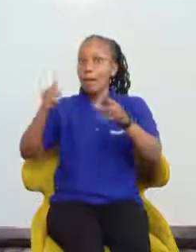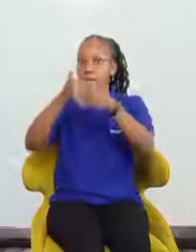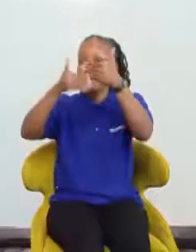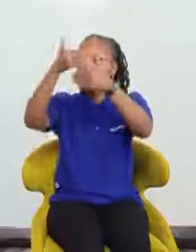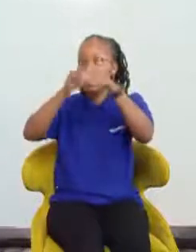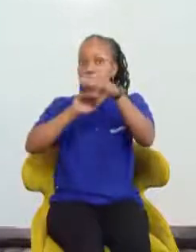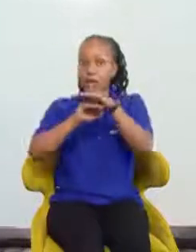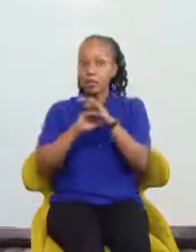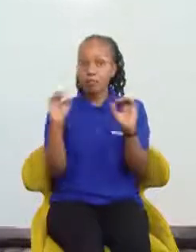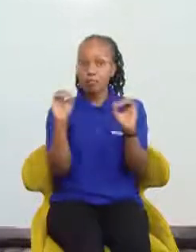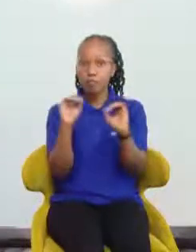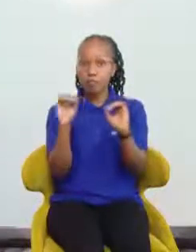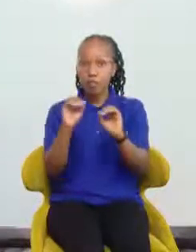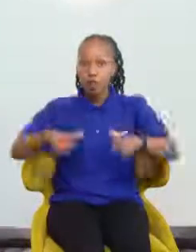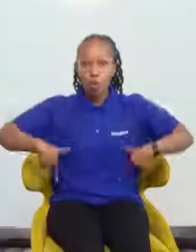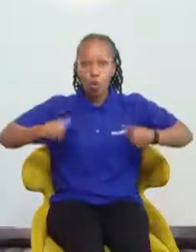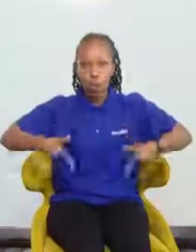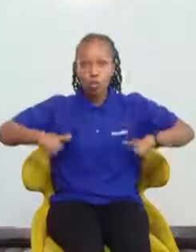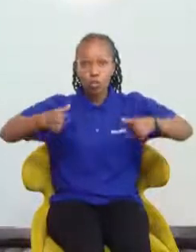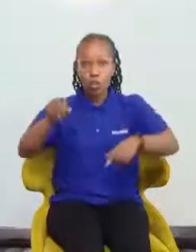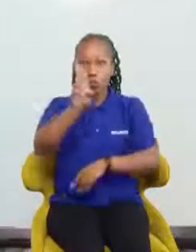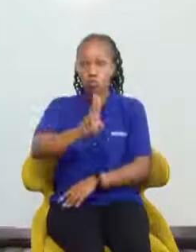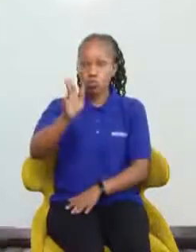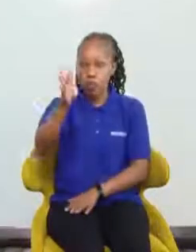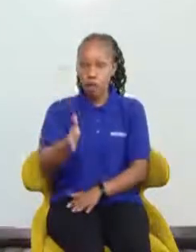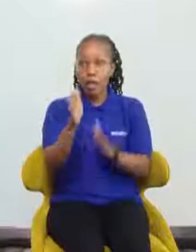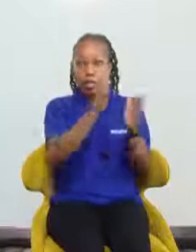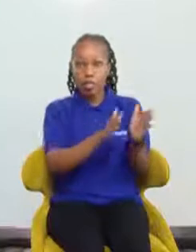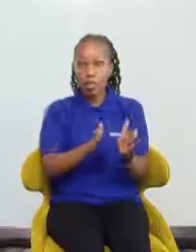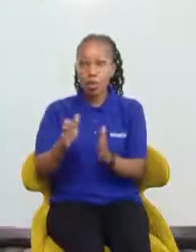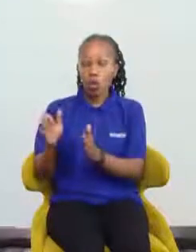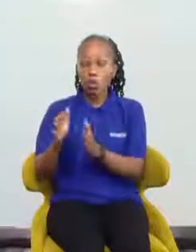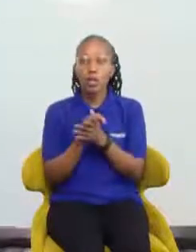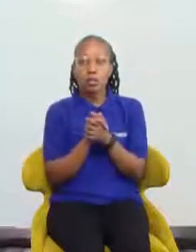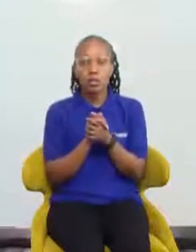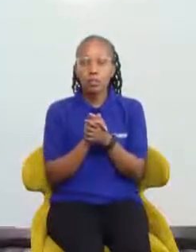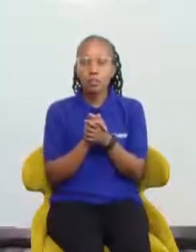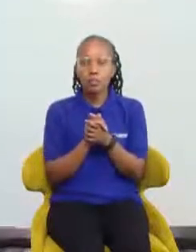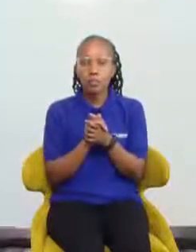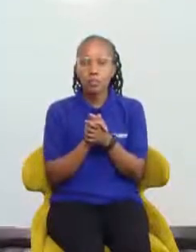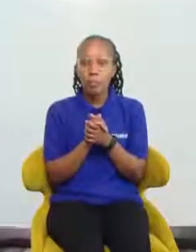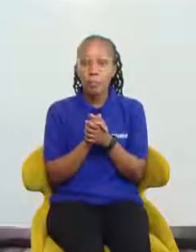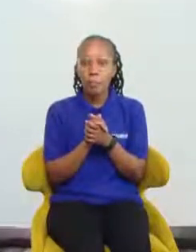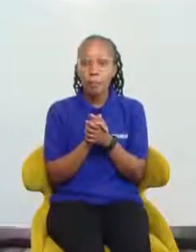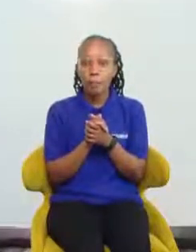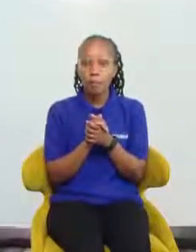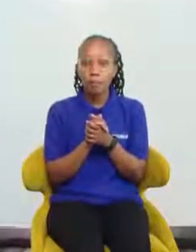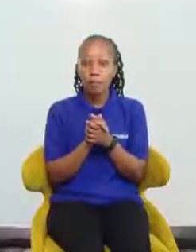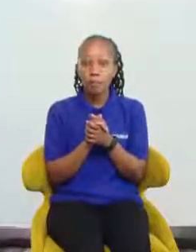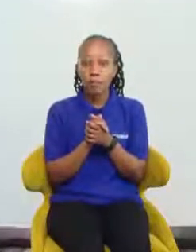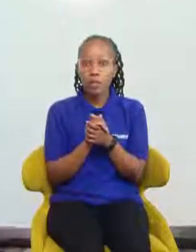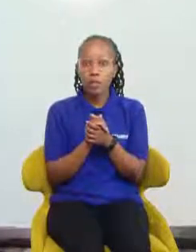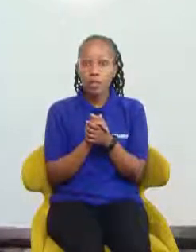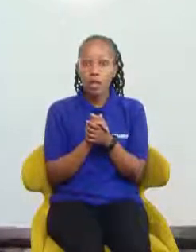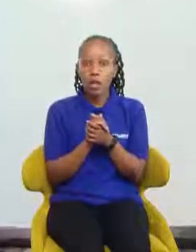access for a wheelchair user. So the organizers of the interview had to take banners and create a room which was hiding me from people that